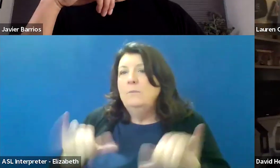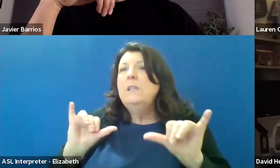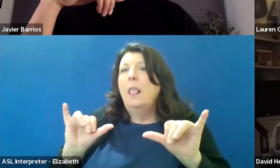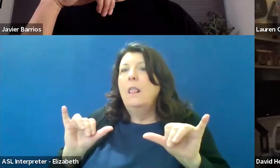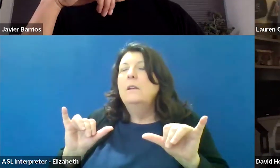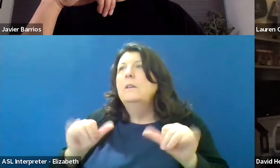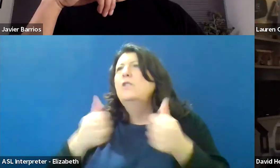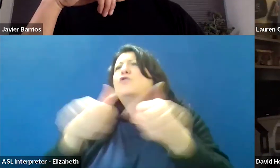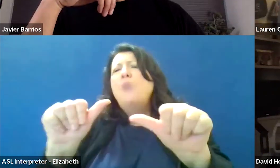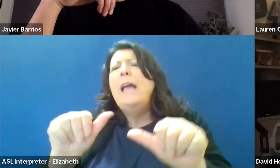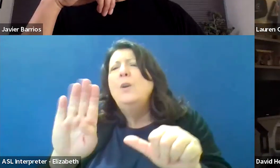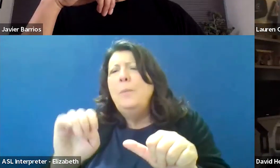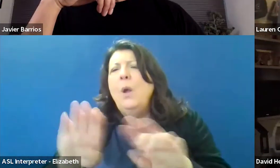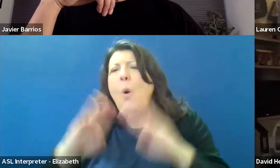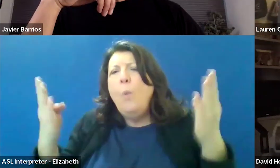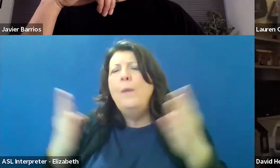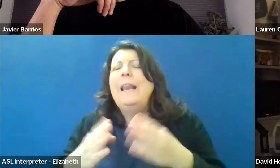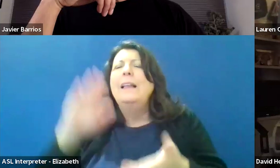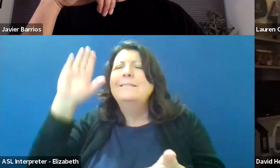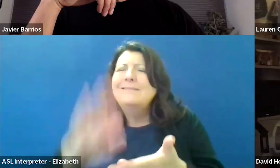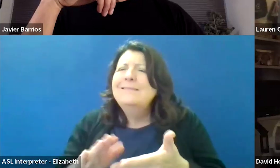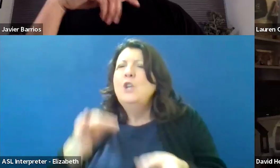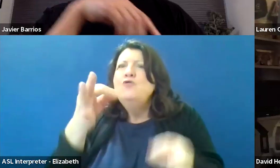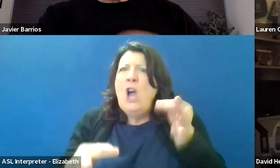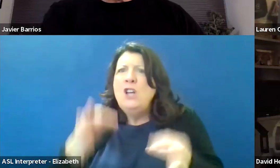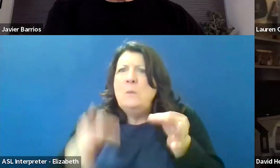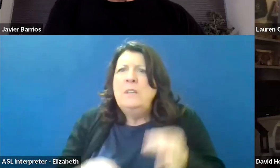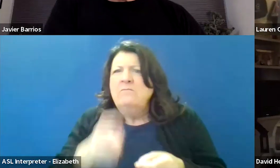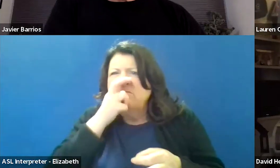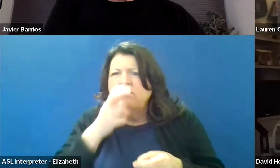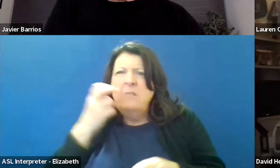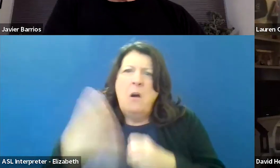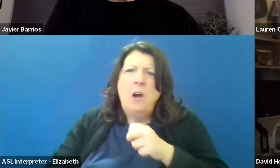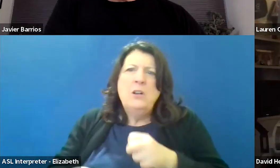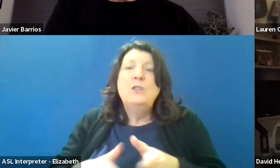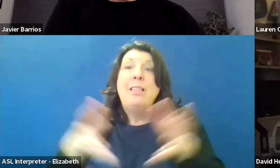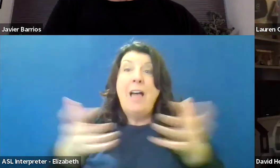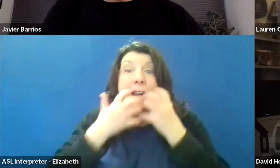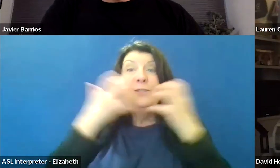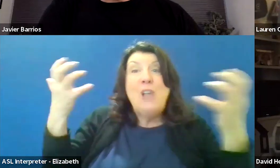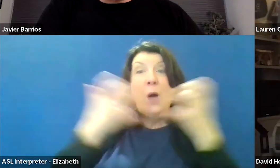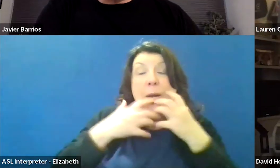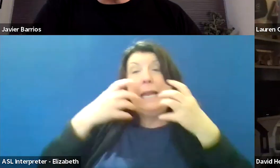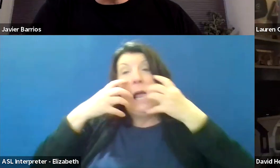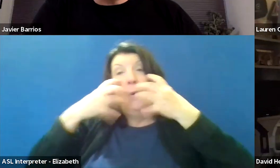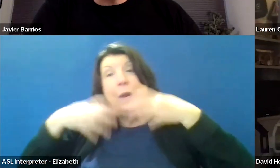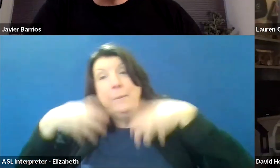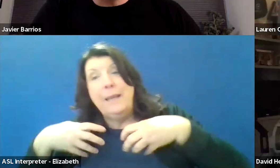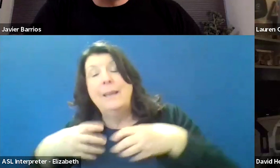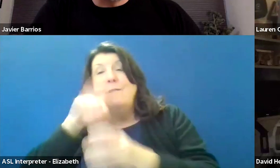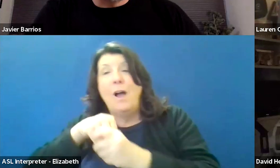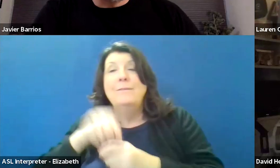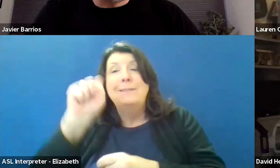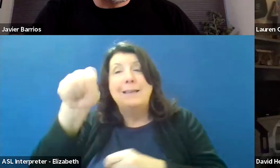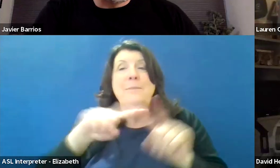not to judge yourself so harshly. I think, you know, there's a lot of shouting and weeping involved in in being a writer. Yeah. Yeah. You know, and